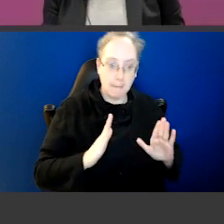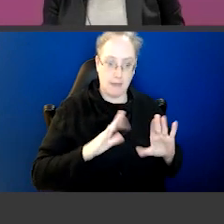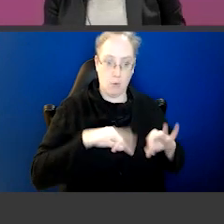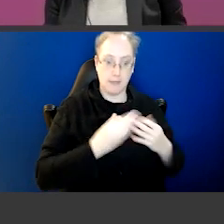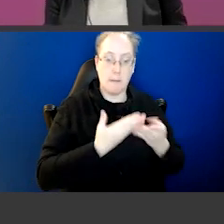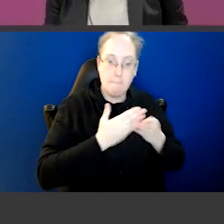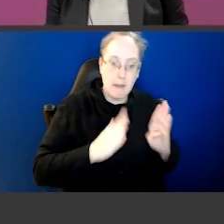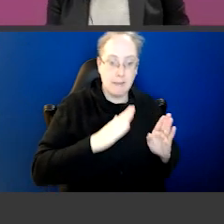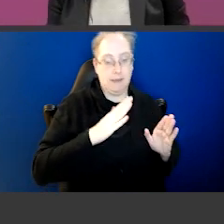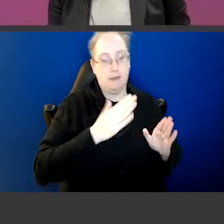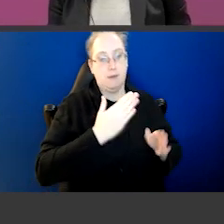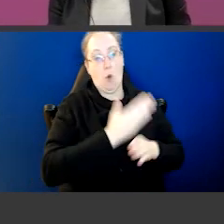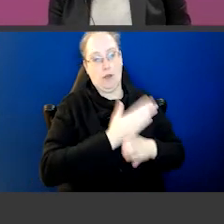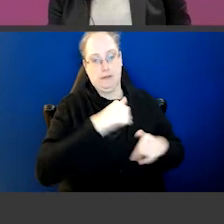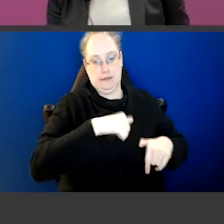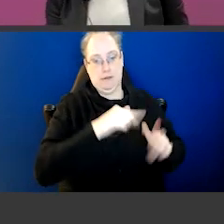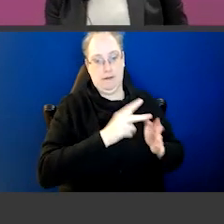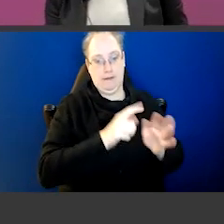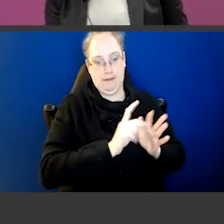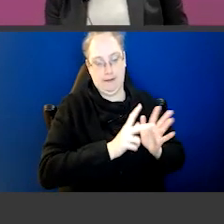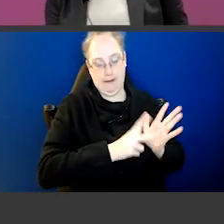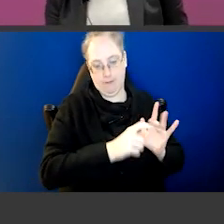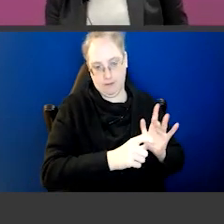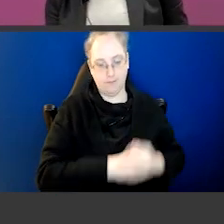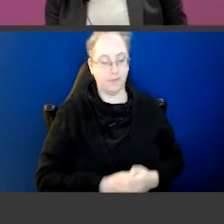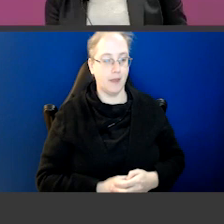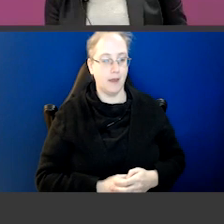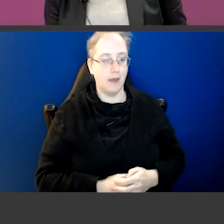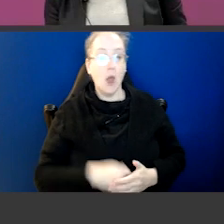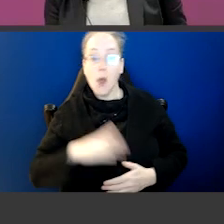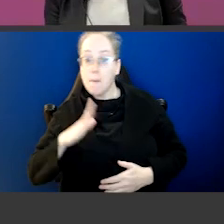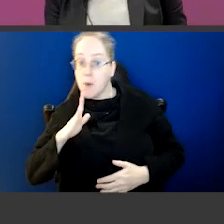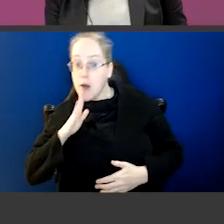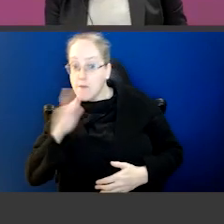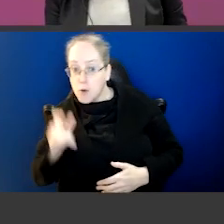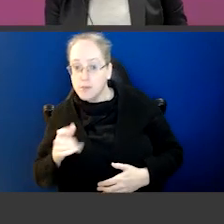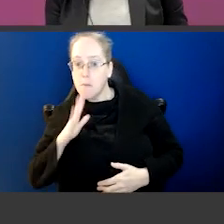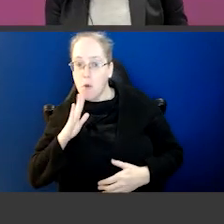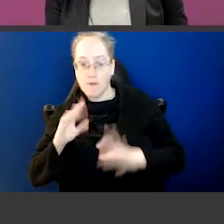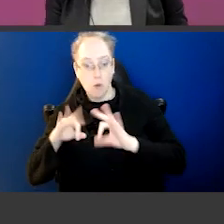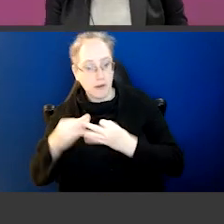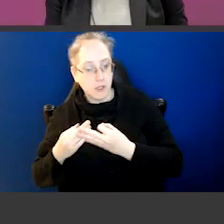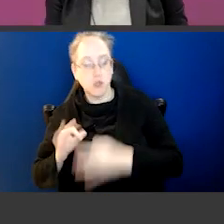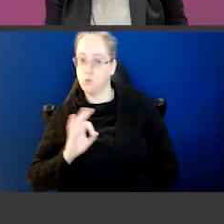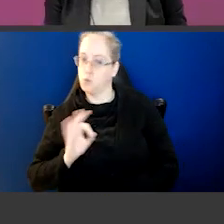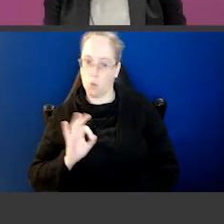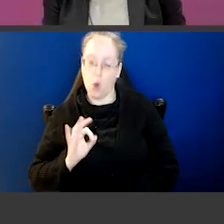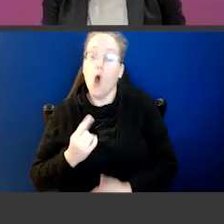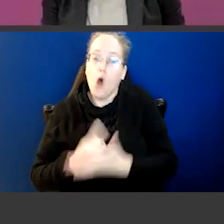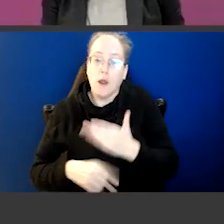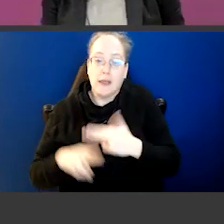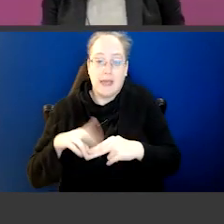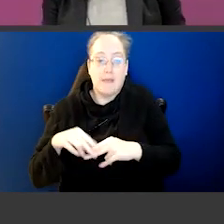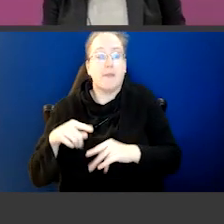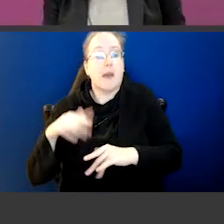Victoria. It does not apply to private bodies or private people unless, as I was saying before, they're working to